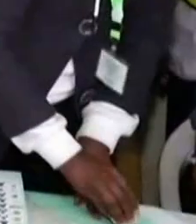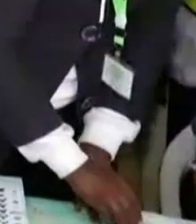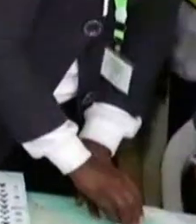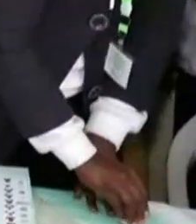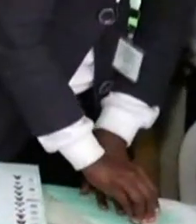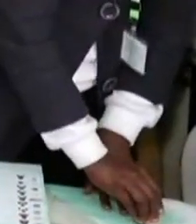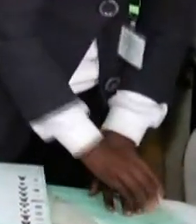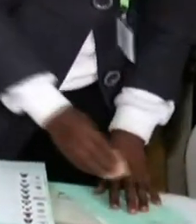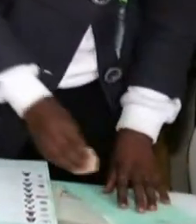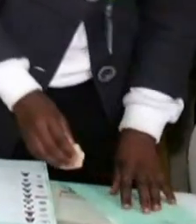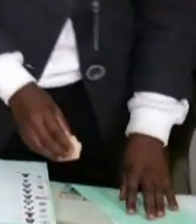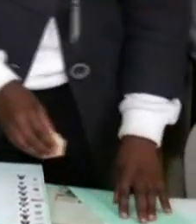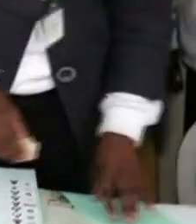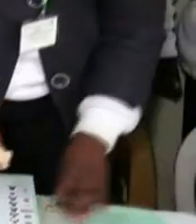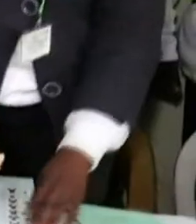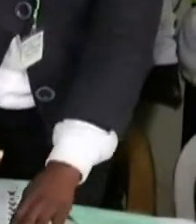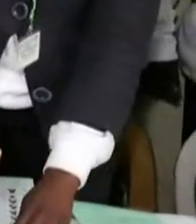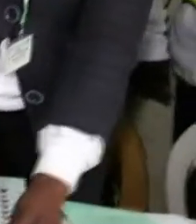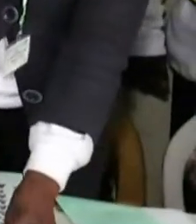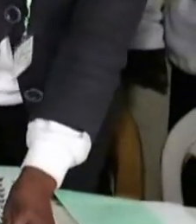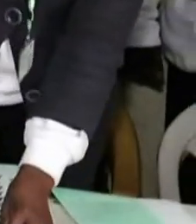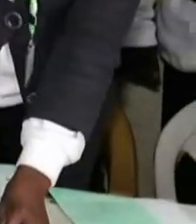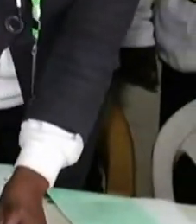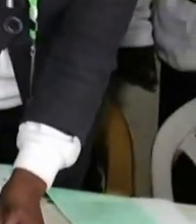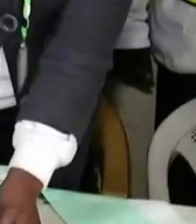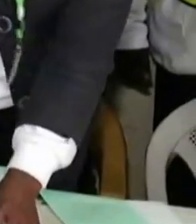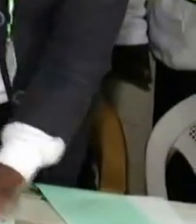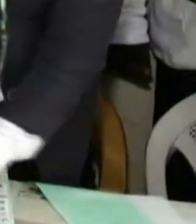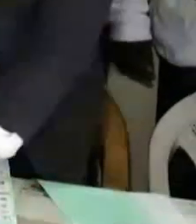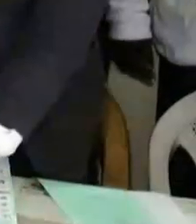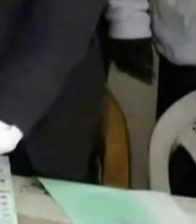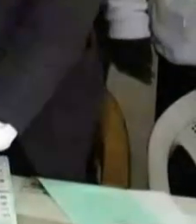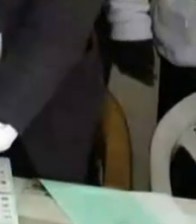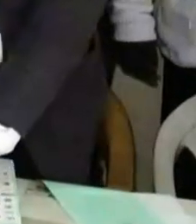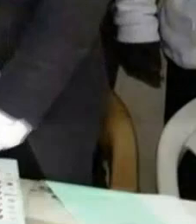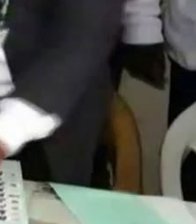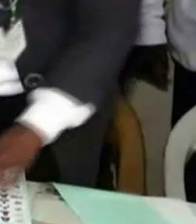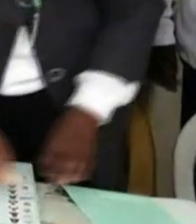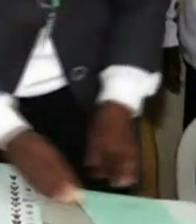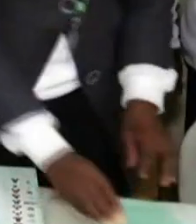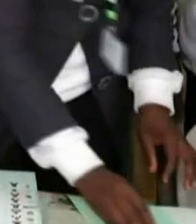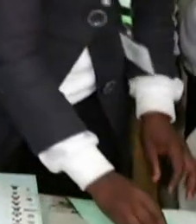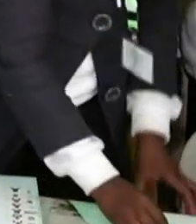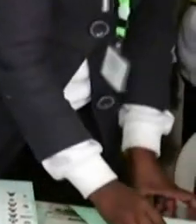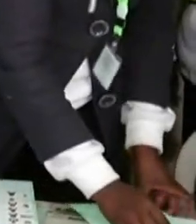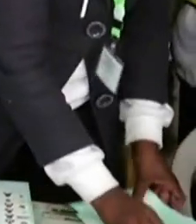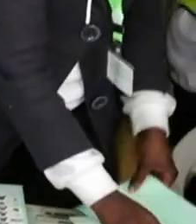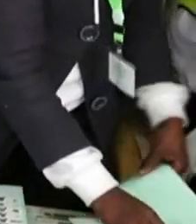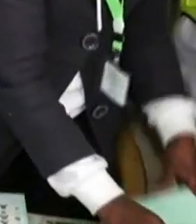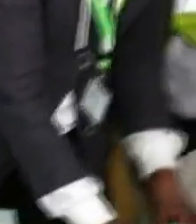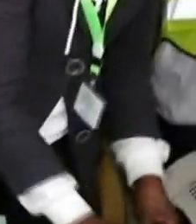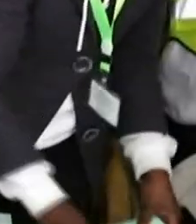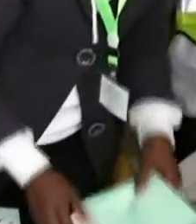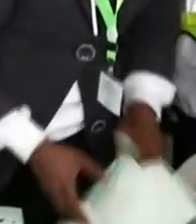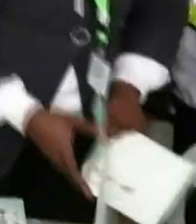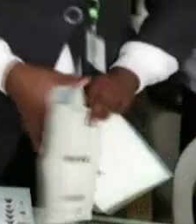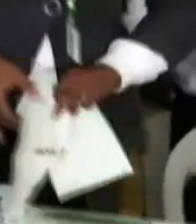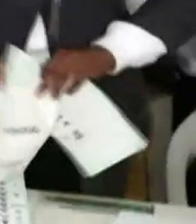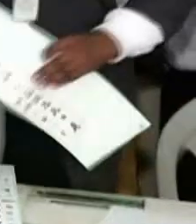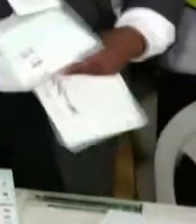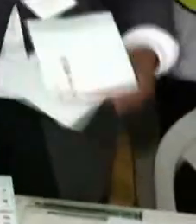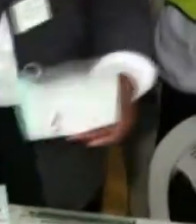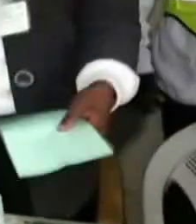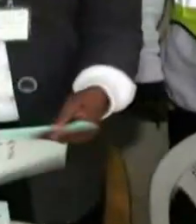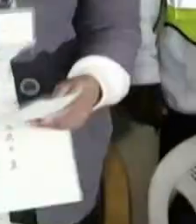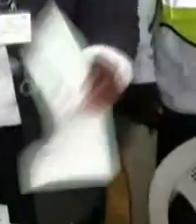1992 and has continued to vote here. Odinga has also been a member of parliament in this particular constituency. It was